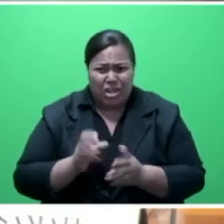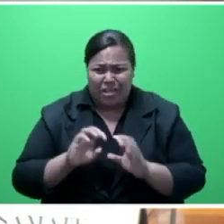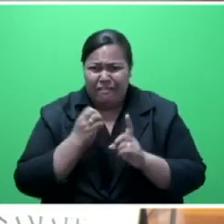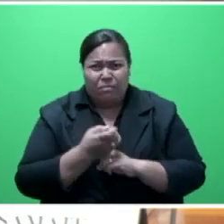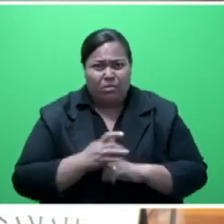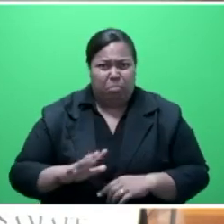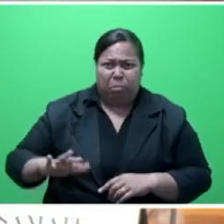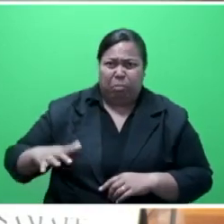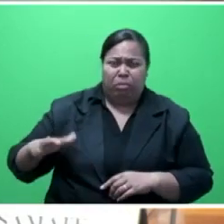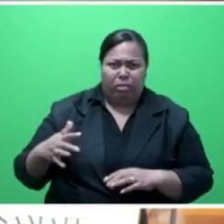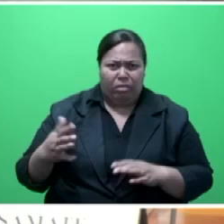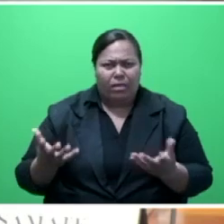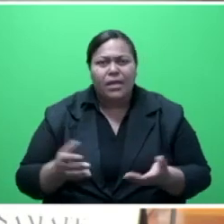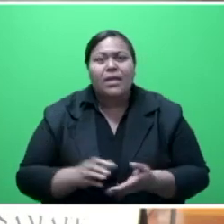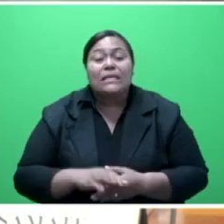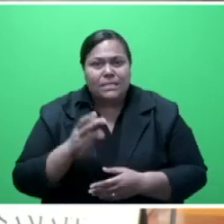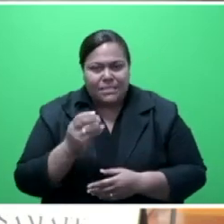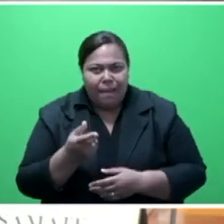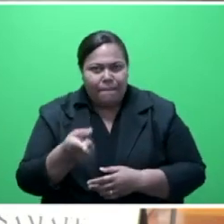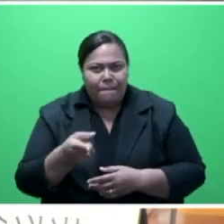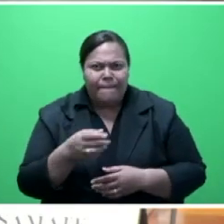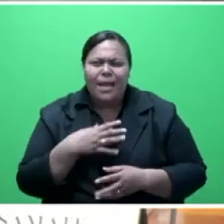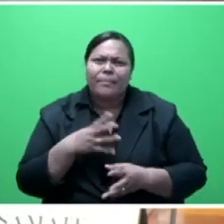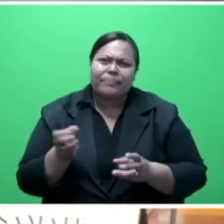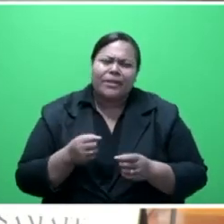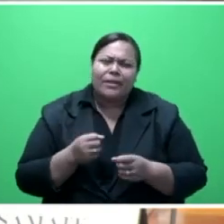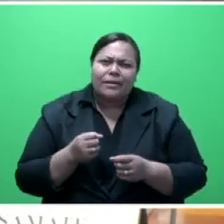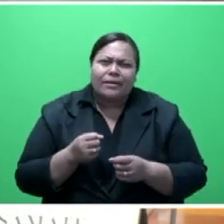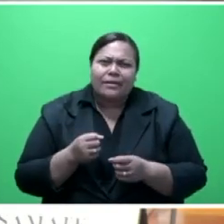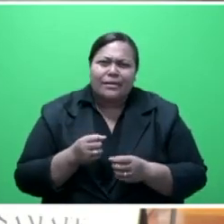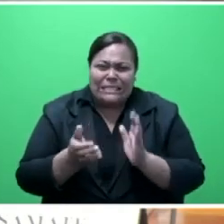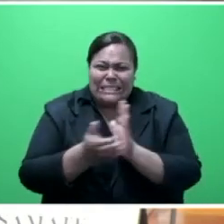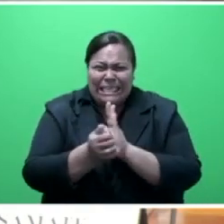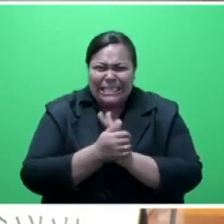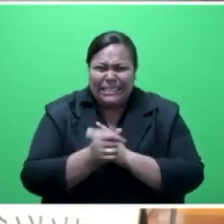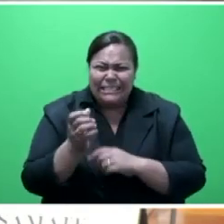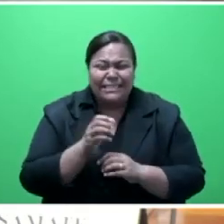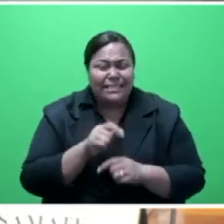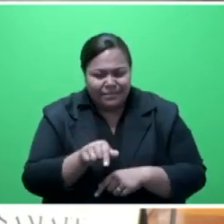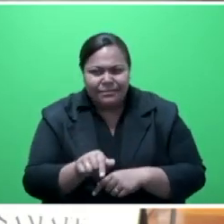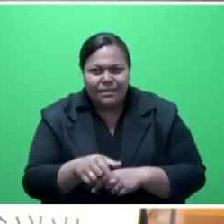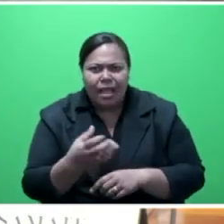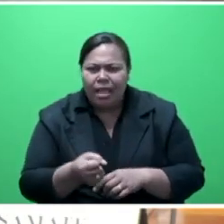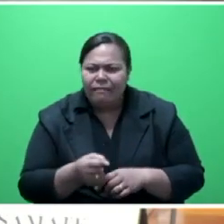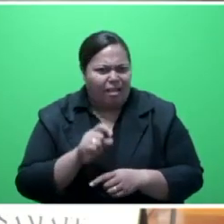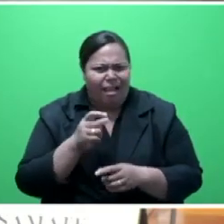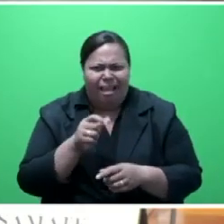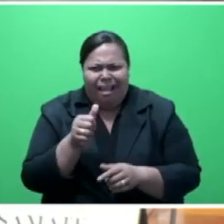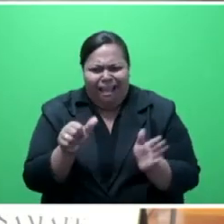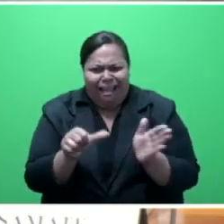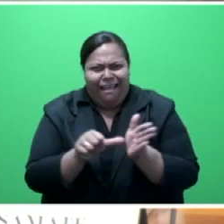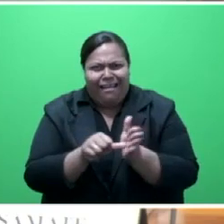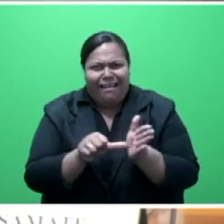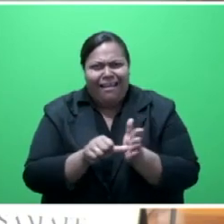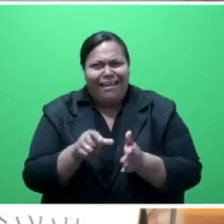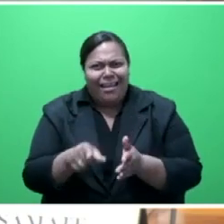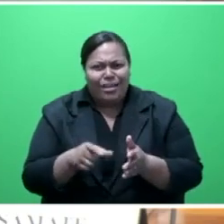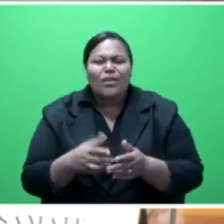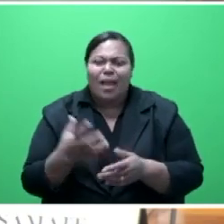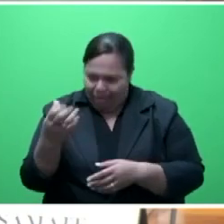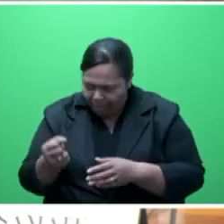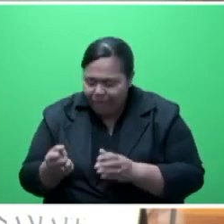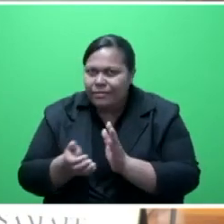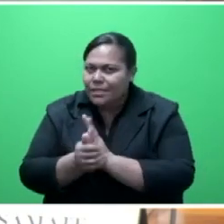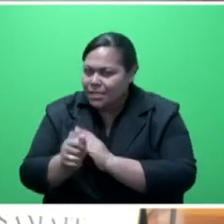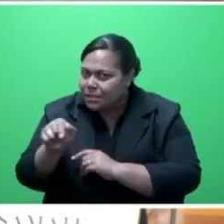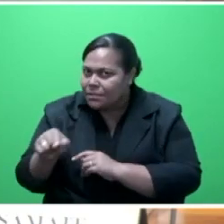artists who too often find it most difficult to use their talents to make a living. We know many of these gifted Fijians have had a